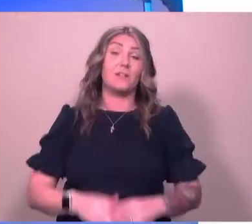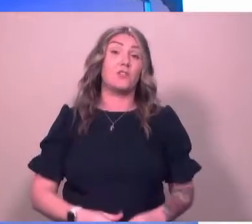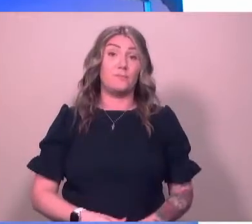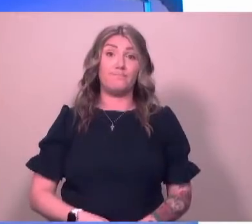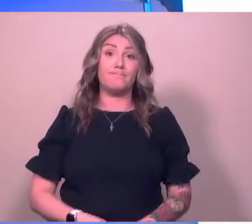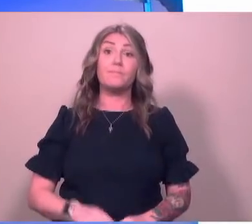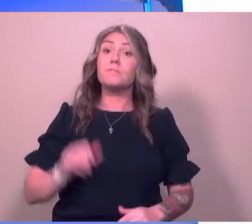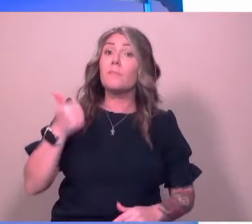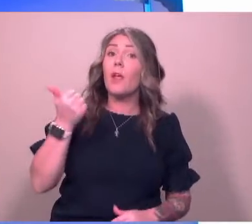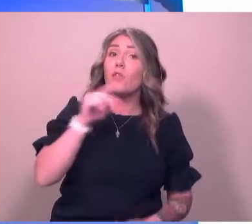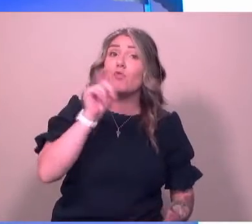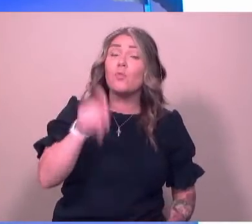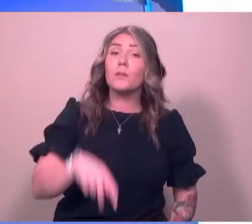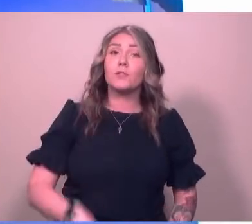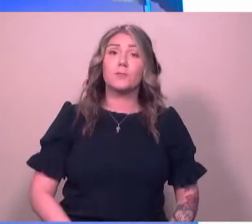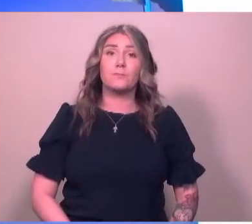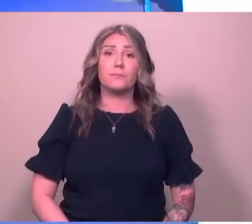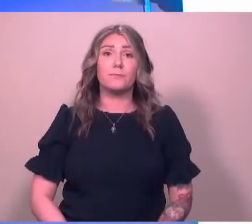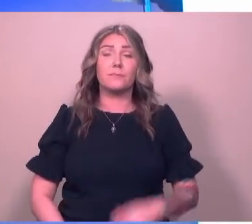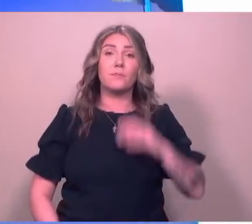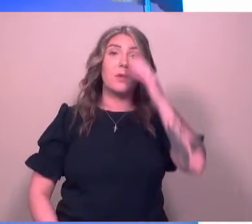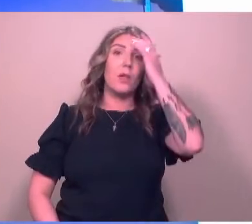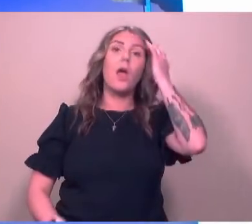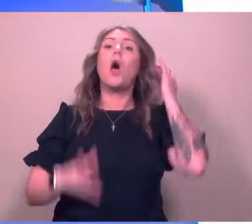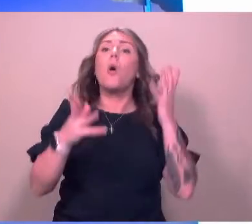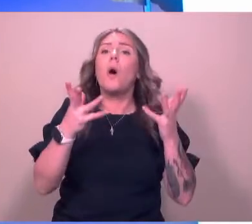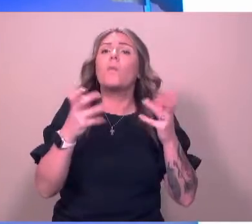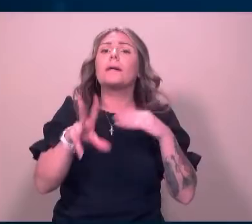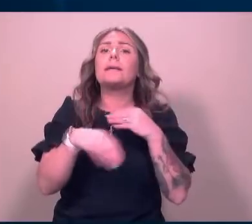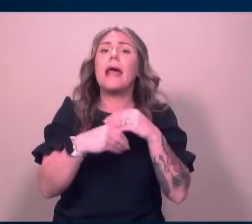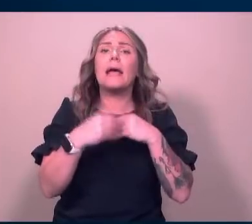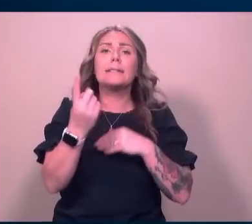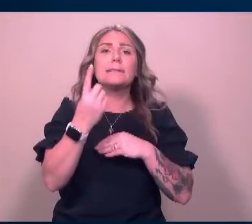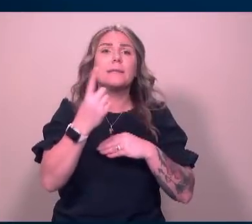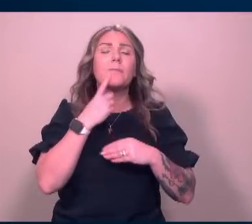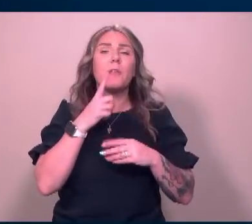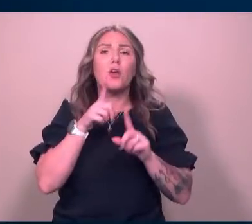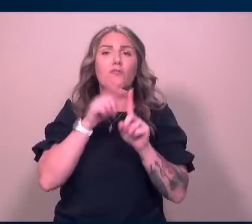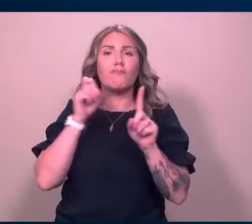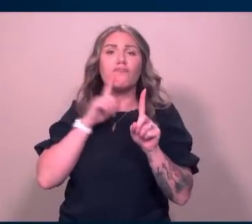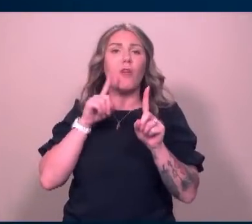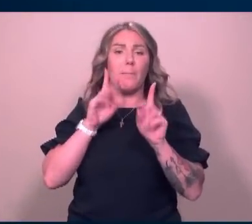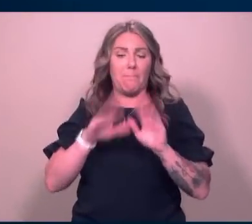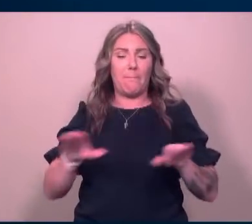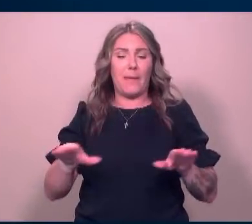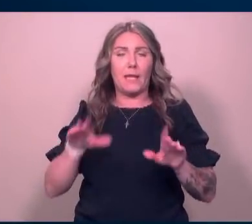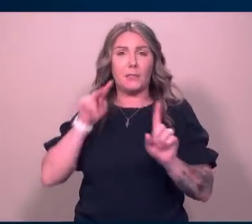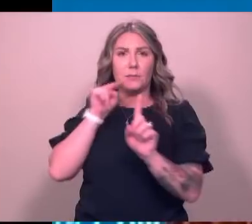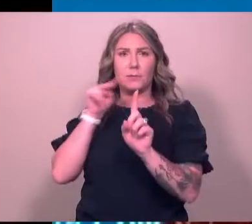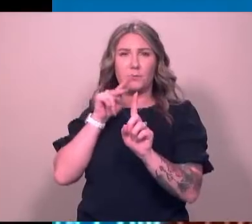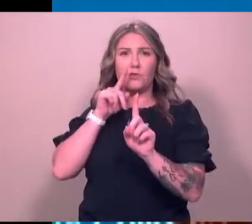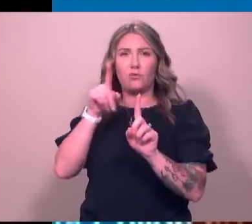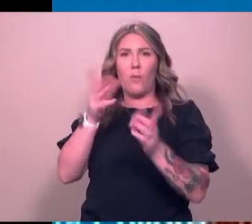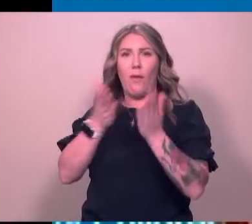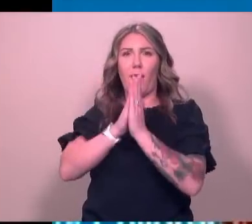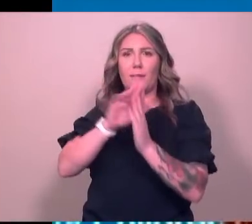Other questions? From Can I also add real quick, Dr. Stites, from a pediatric perspective, when you asked about RSV and